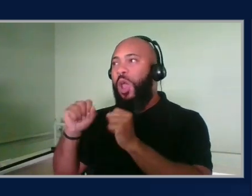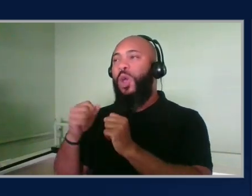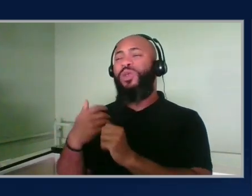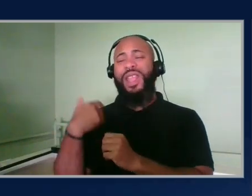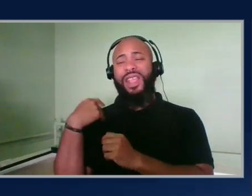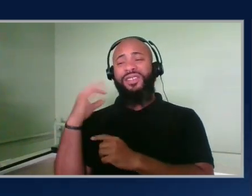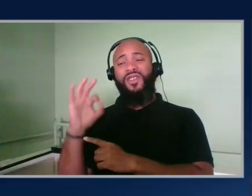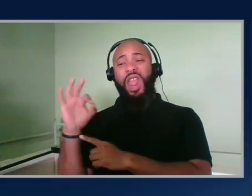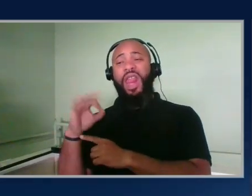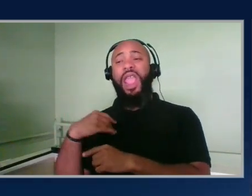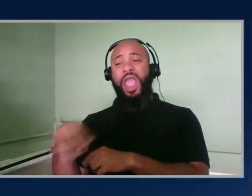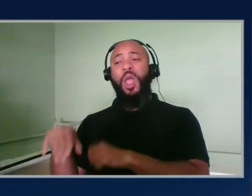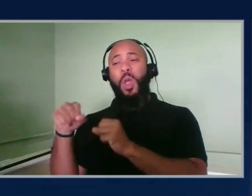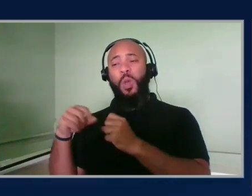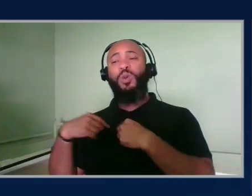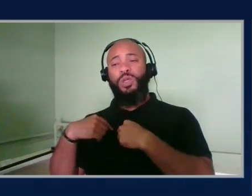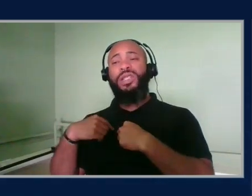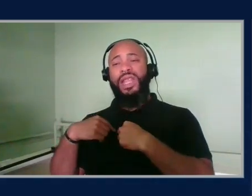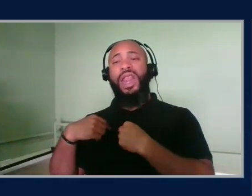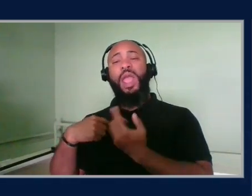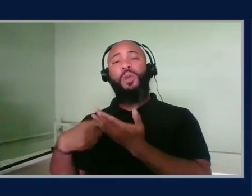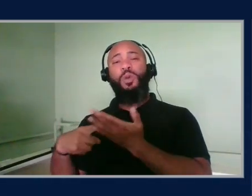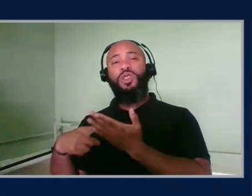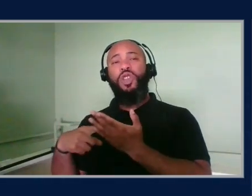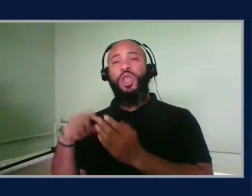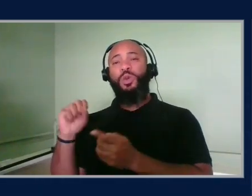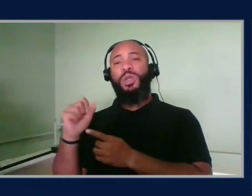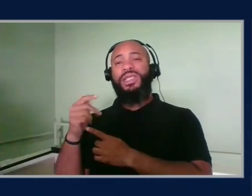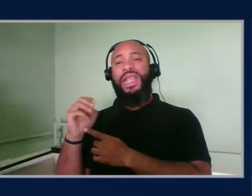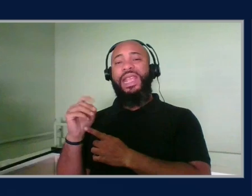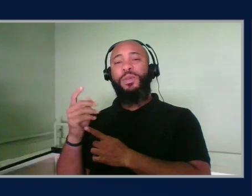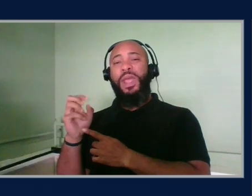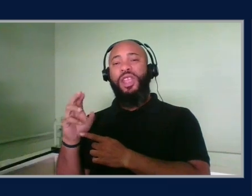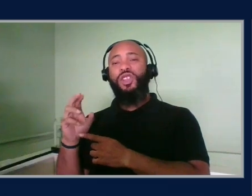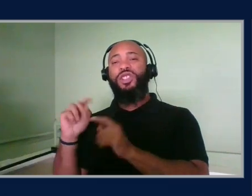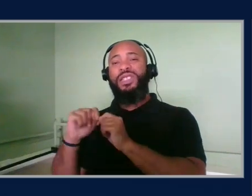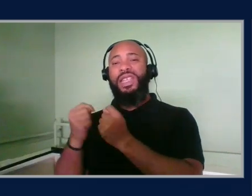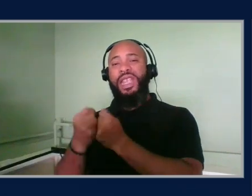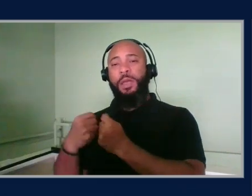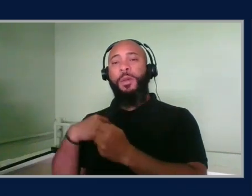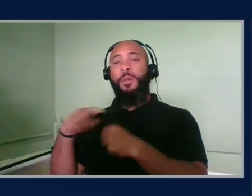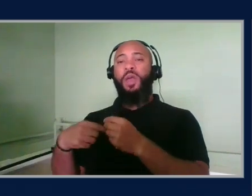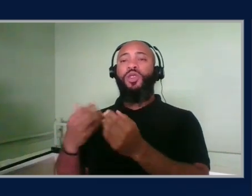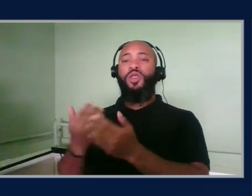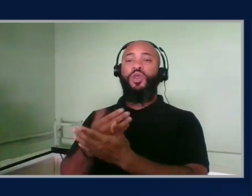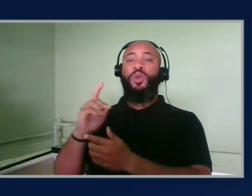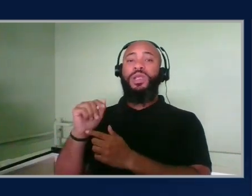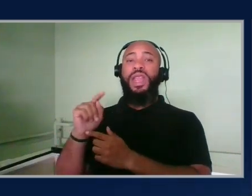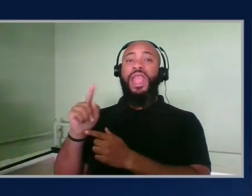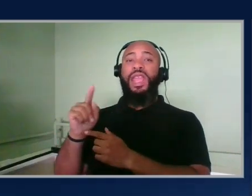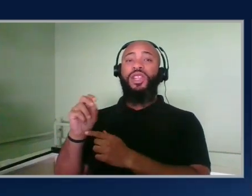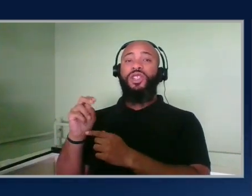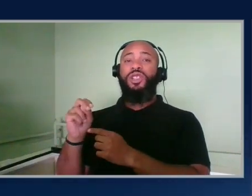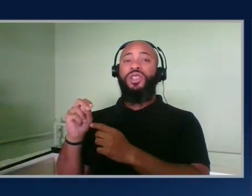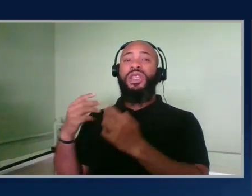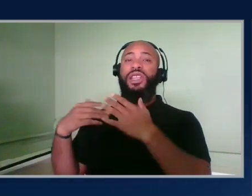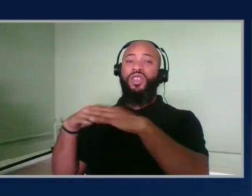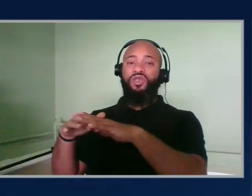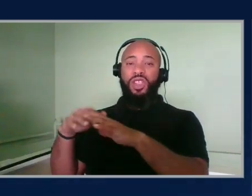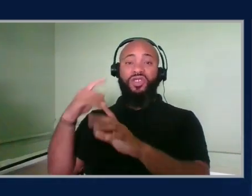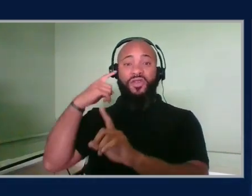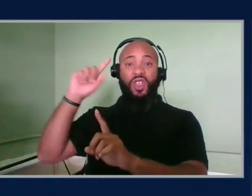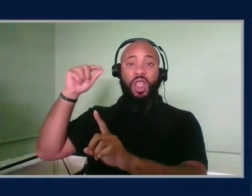We were talking with SageMaker team about the new data zone integration Yeah. for governance, as you were just discussing, right?